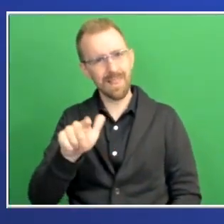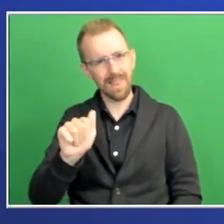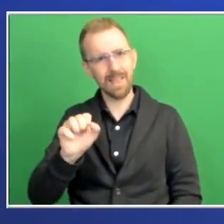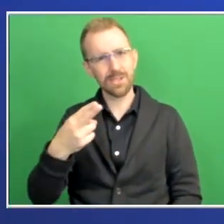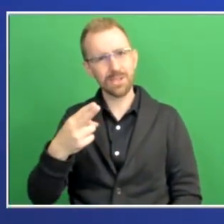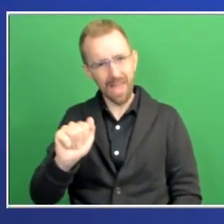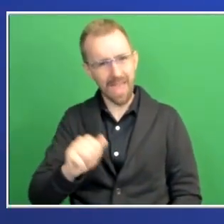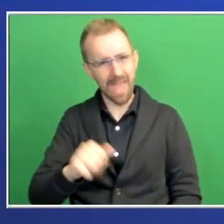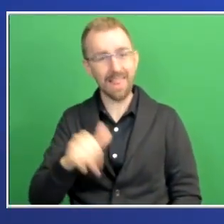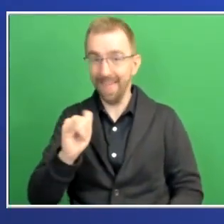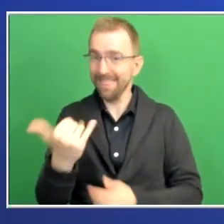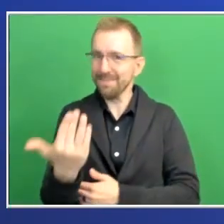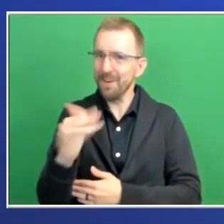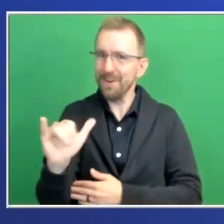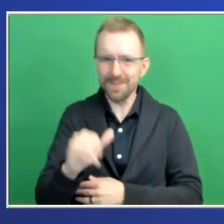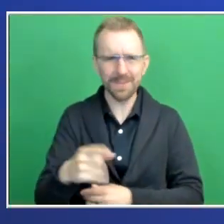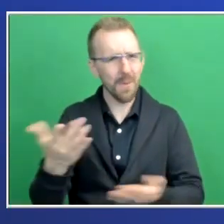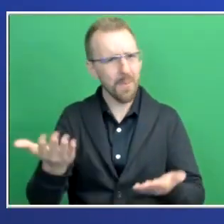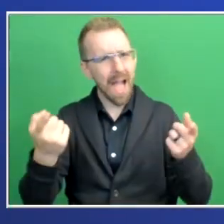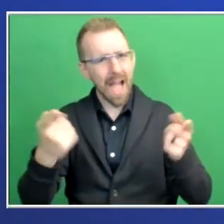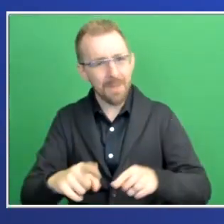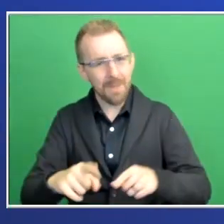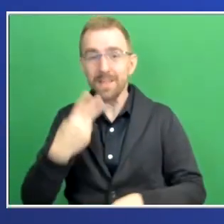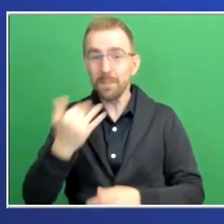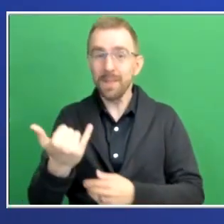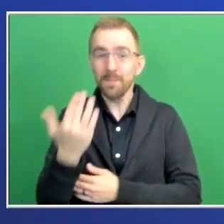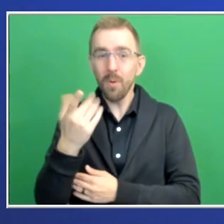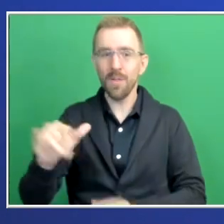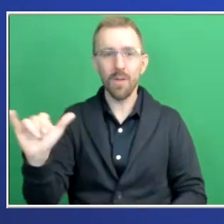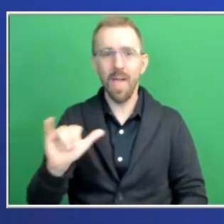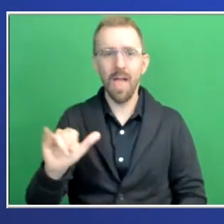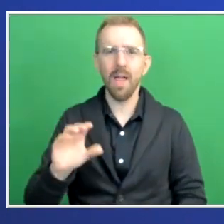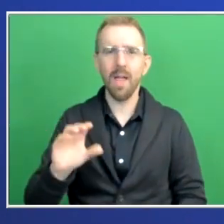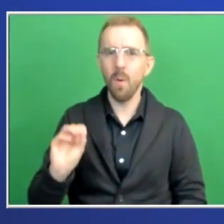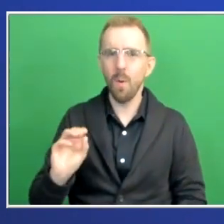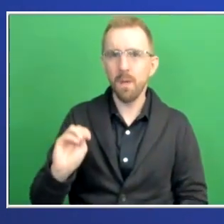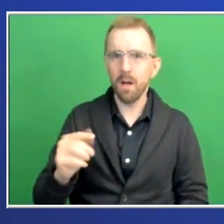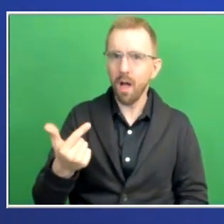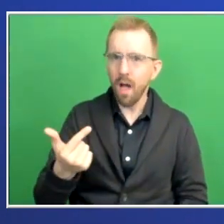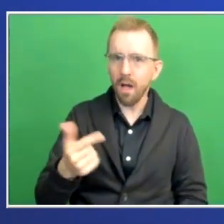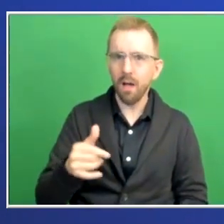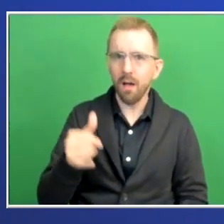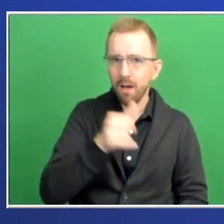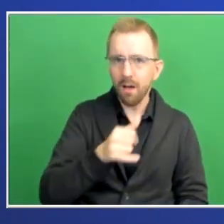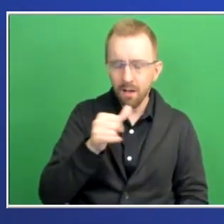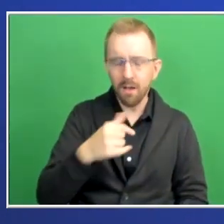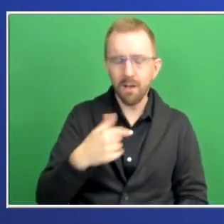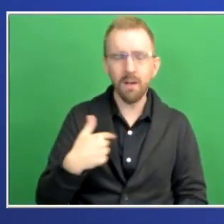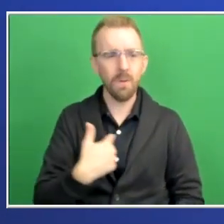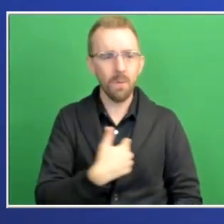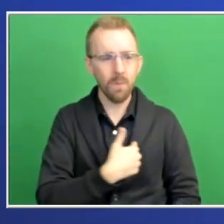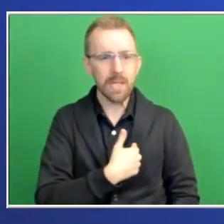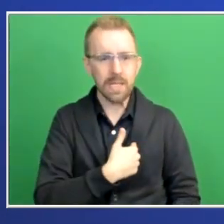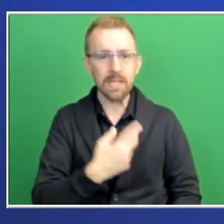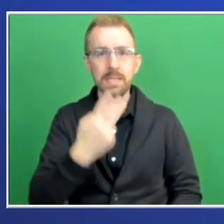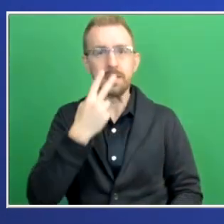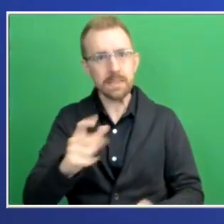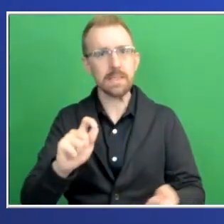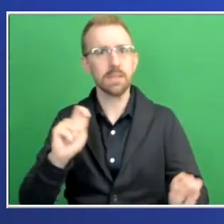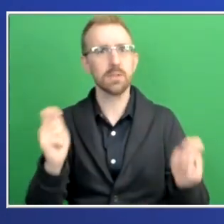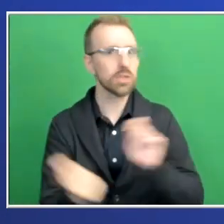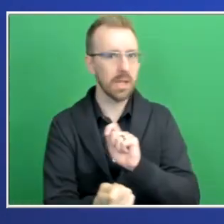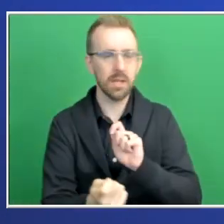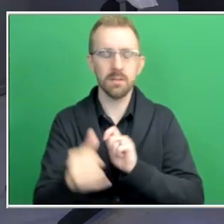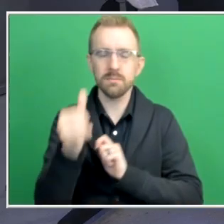morning. What happened to you? They see me this morning. They was like, oh my God. We see the transformation. Yeah.